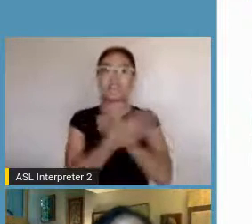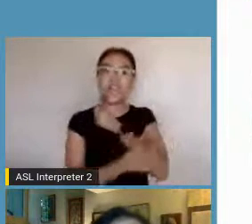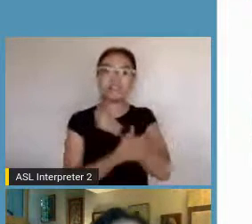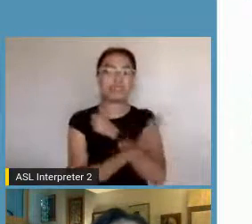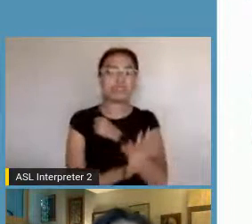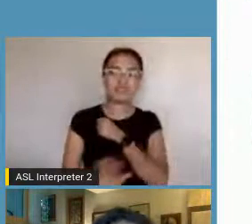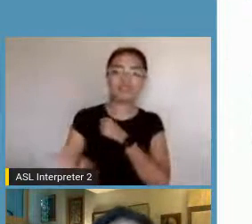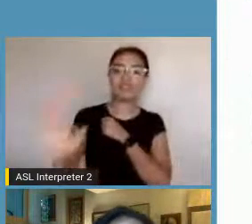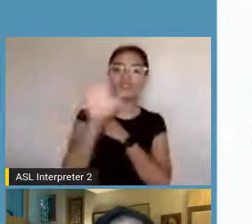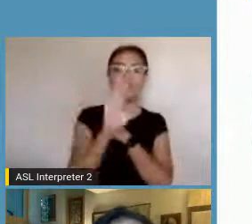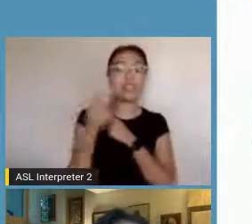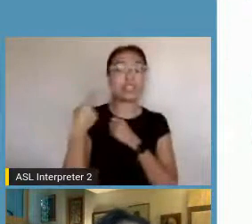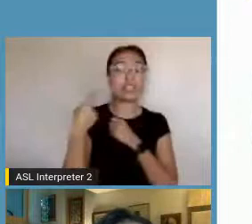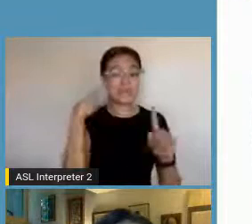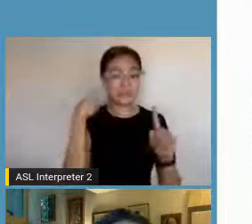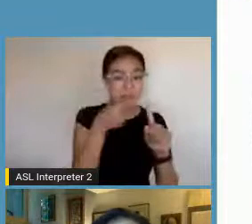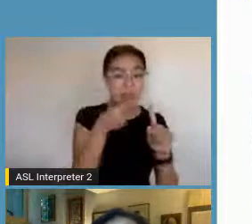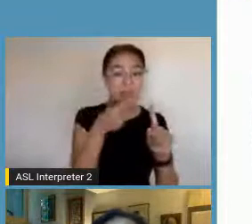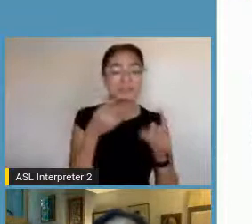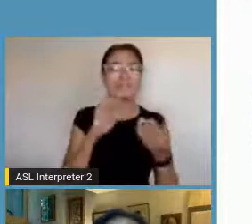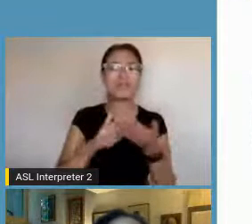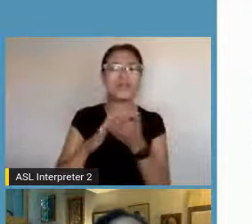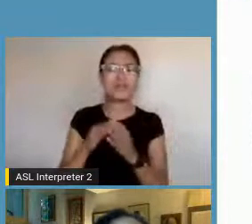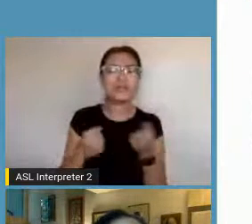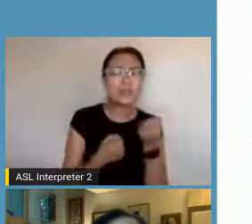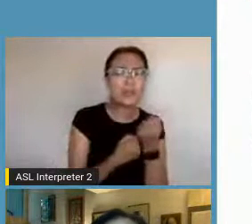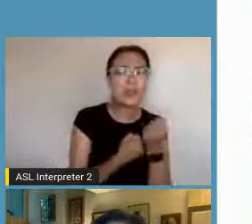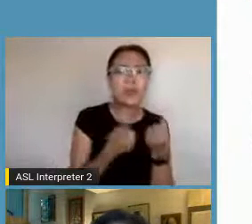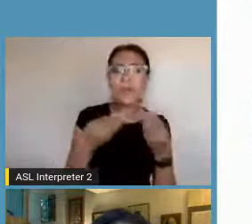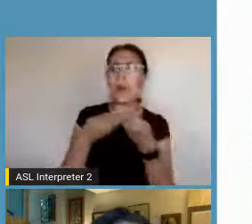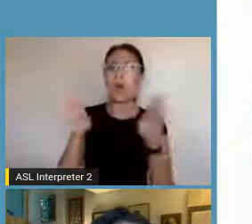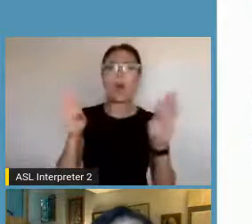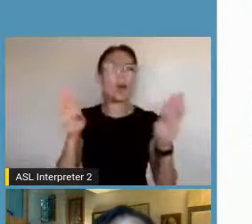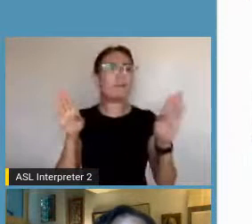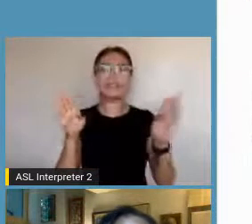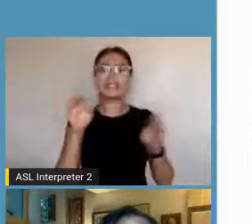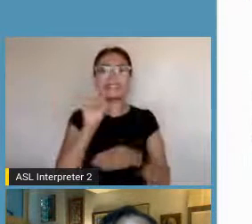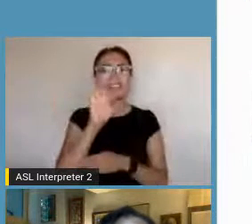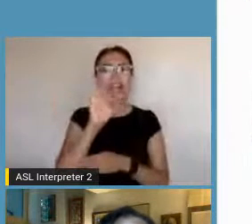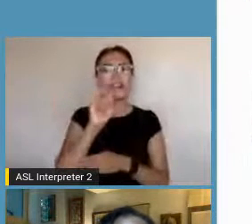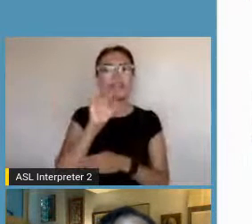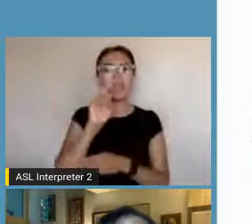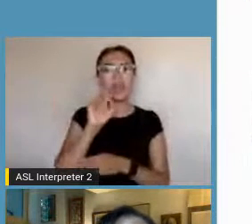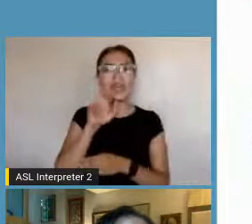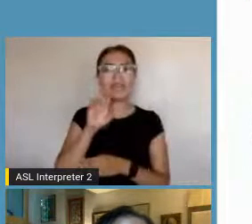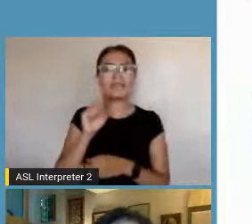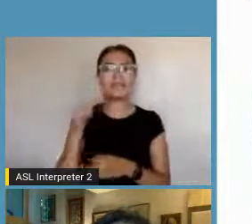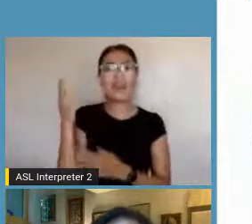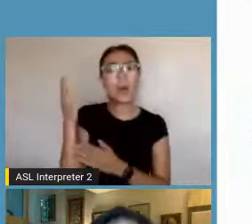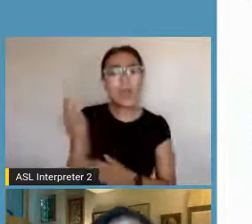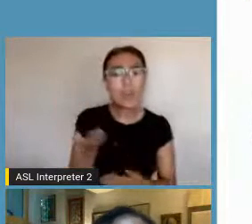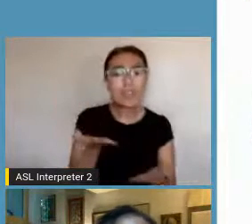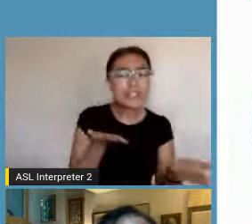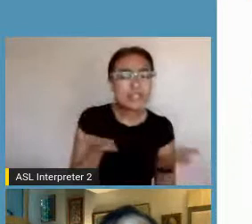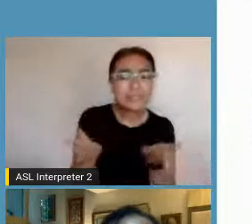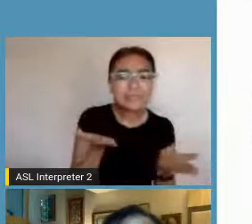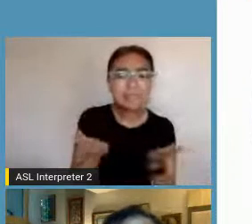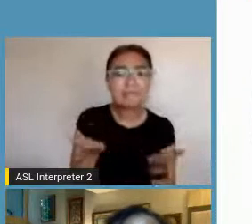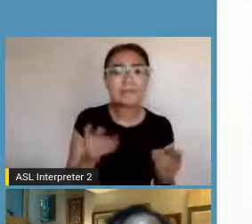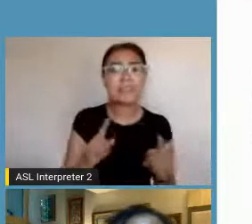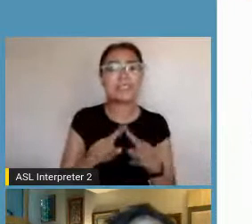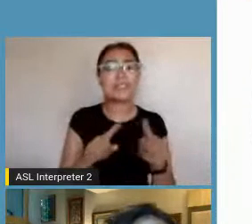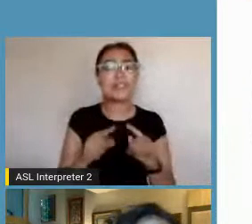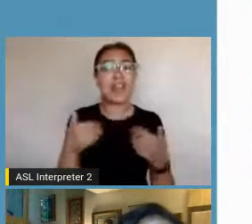is it's community supported, open source software. They have hosting services, and they also help with